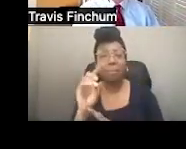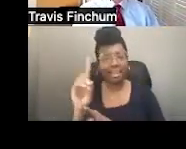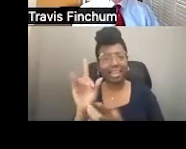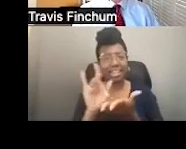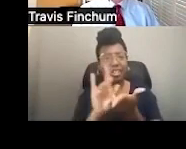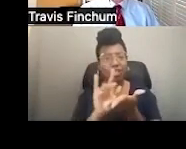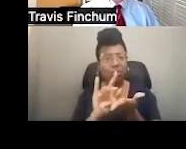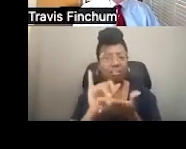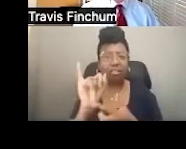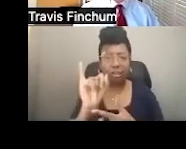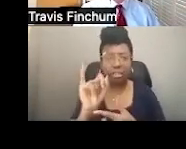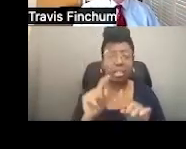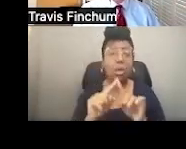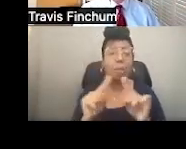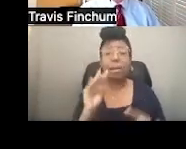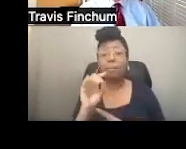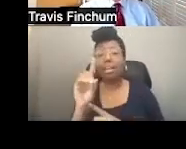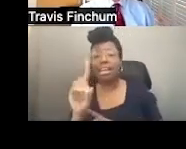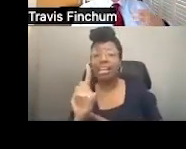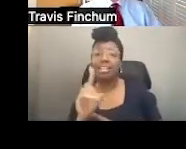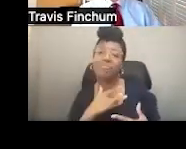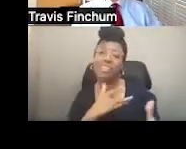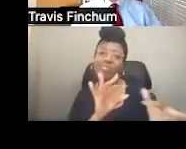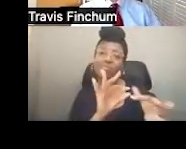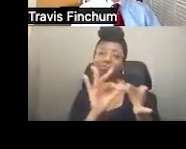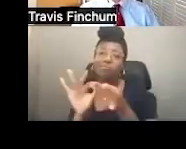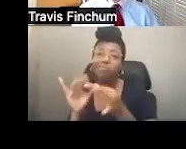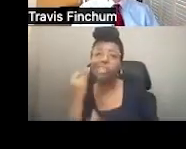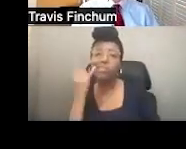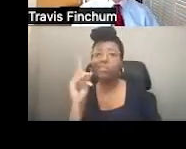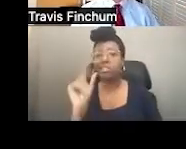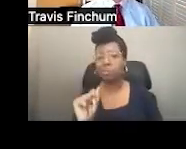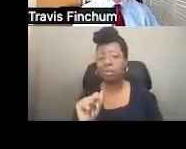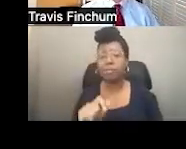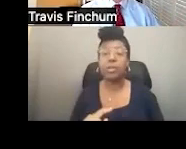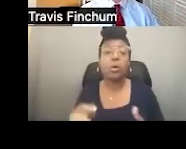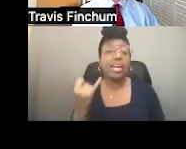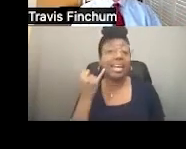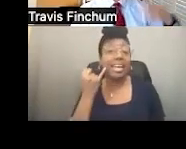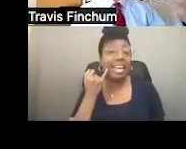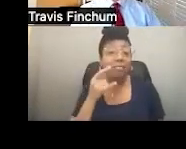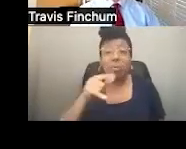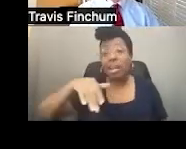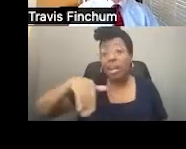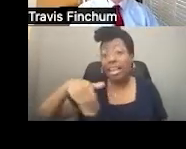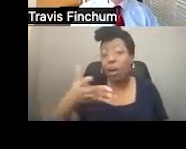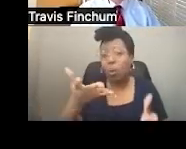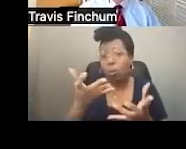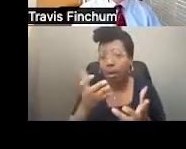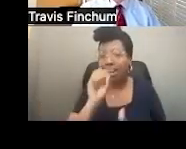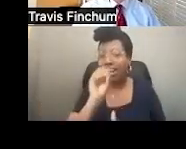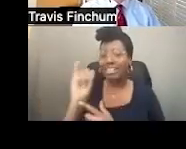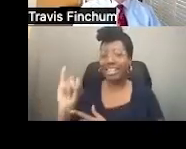is generally tied with being disabled. So even if you're not pursuing the SSI program, we still have